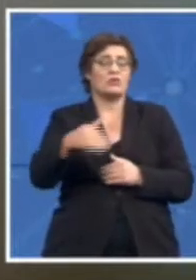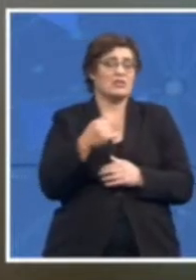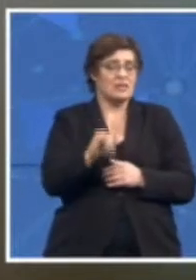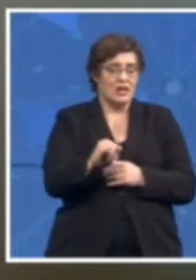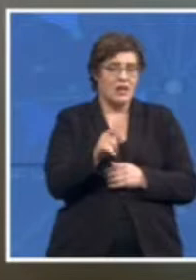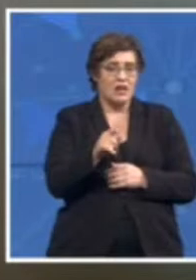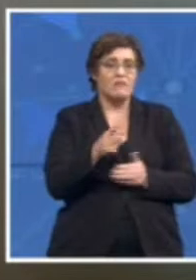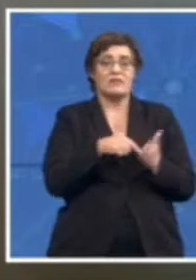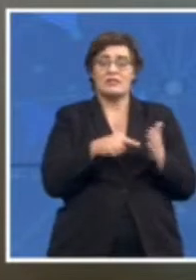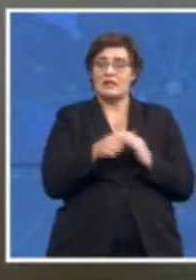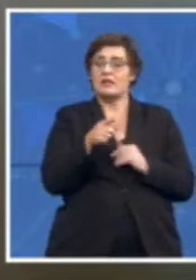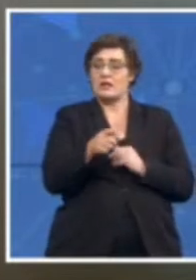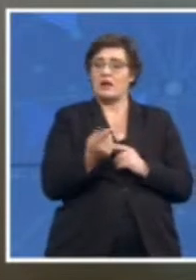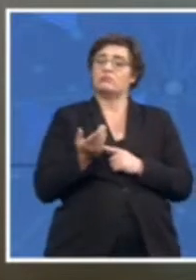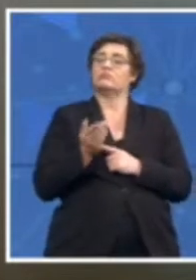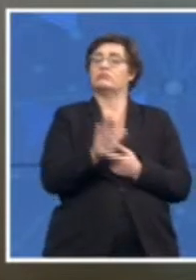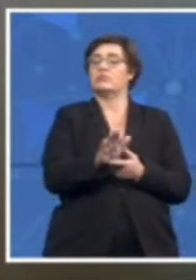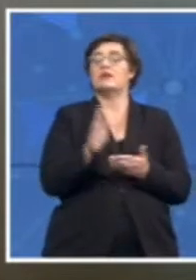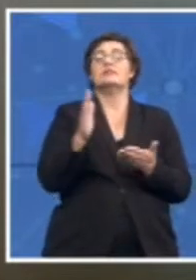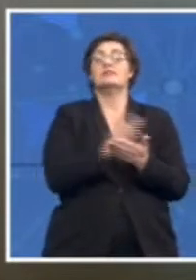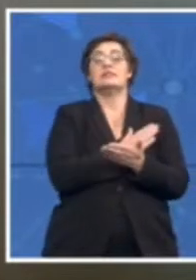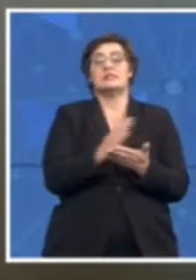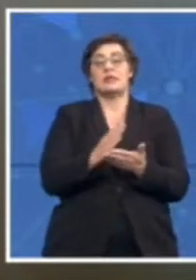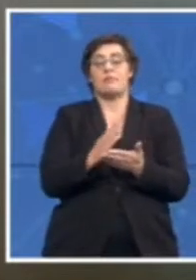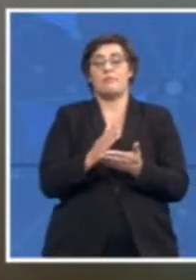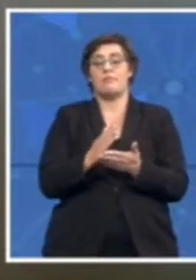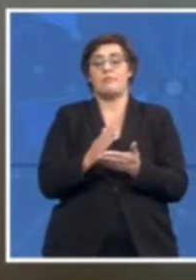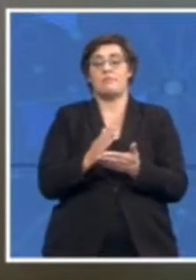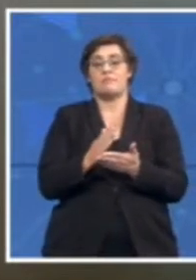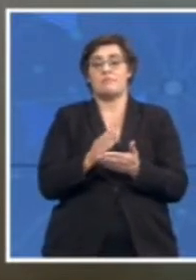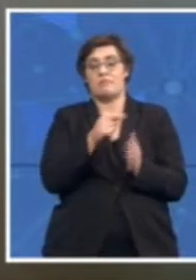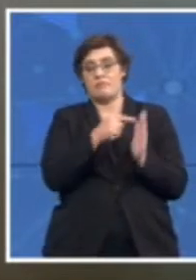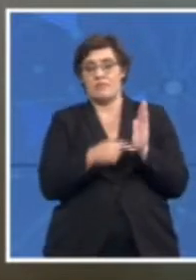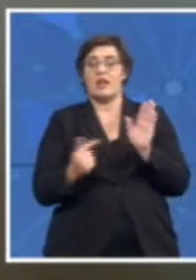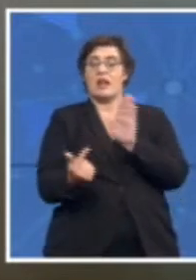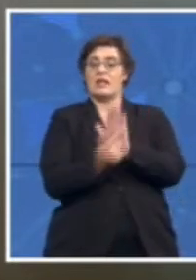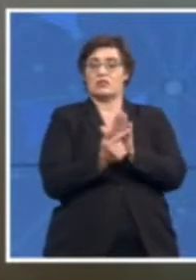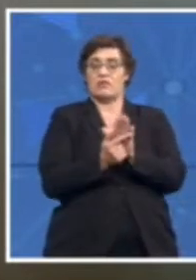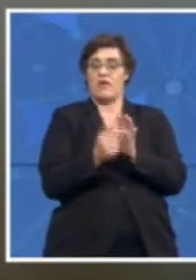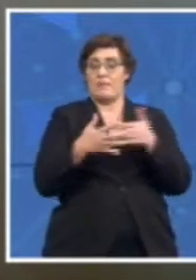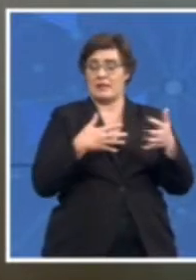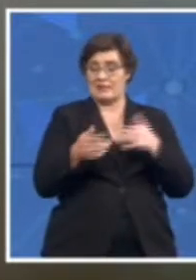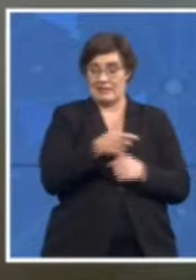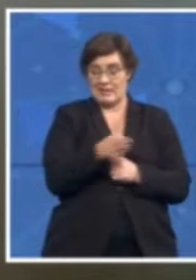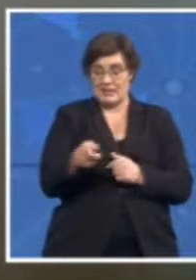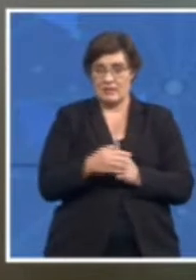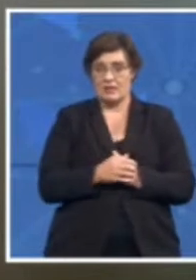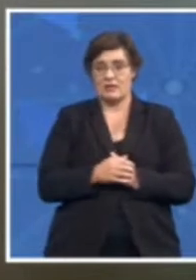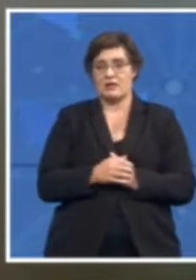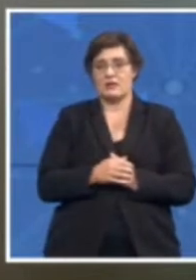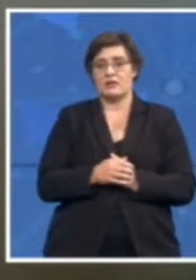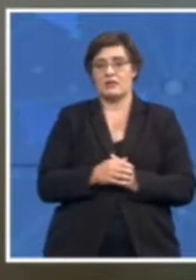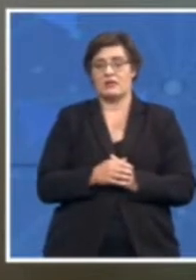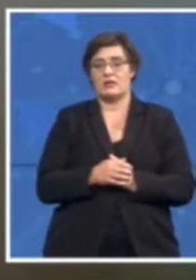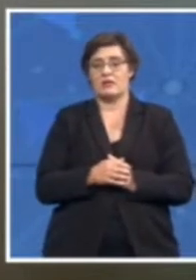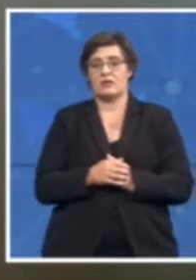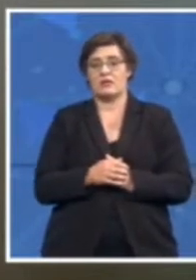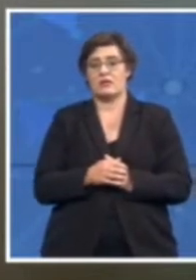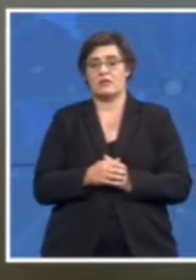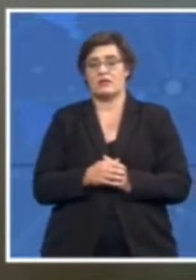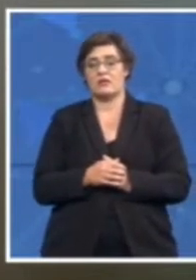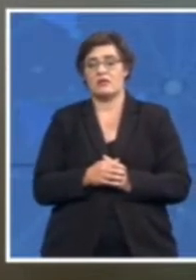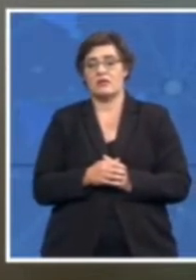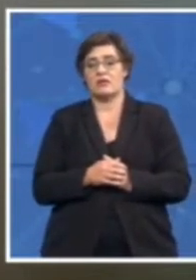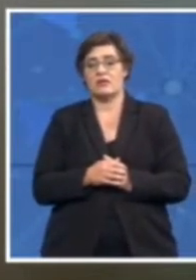some regulatory and legislative matters, then we are exploring what legal workarounds there